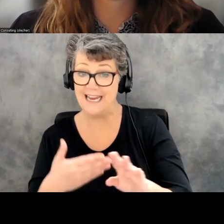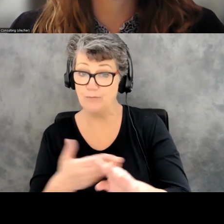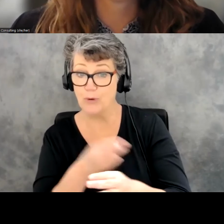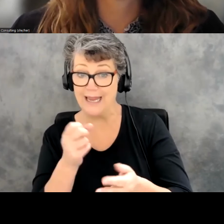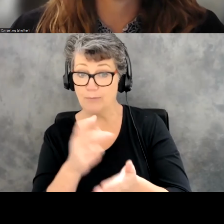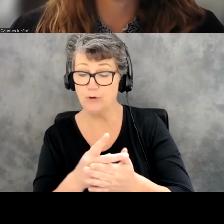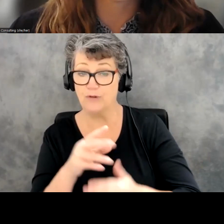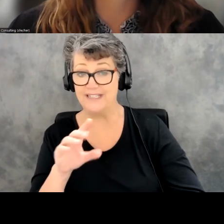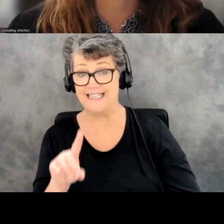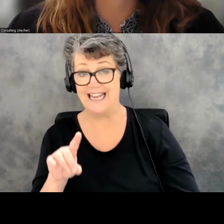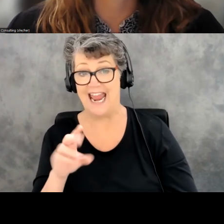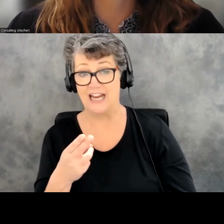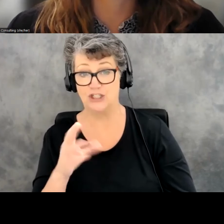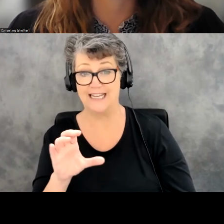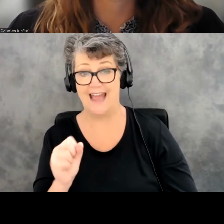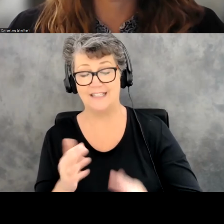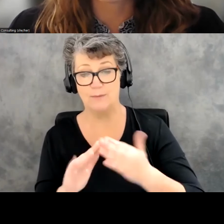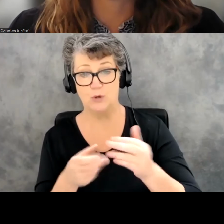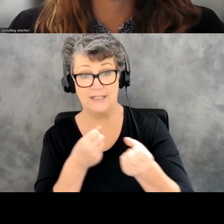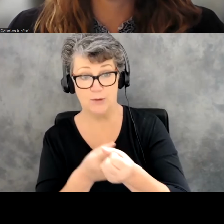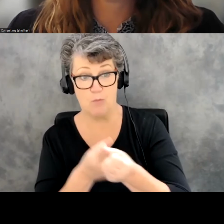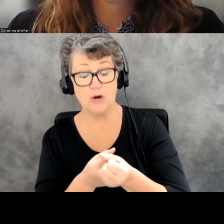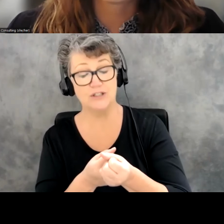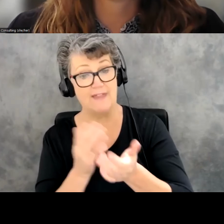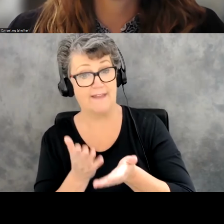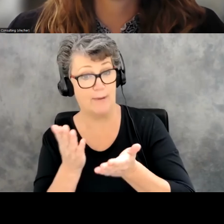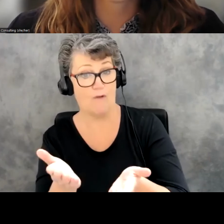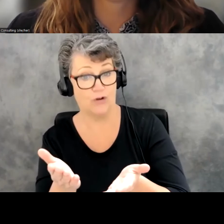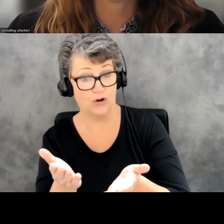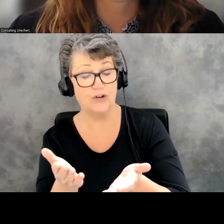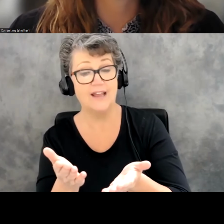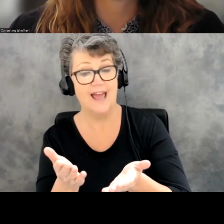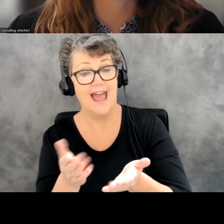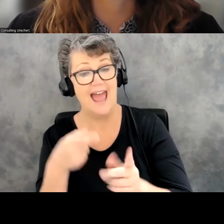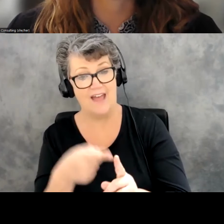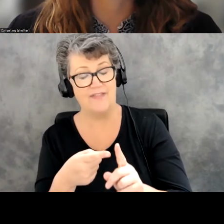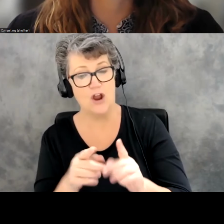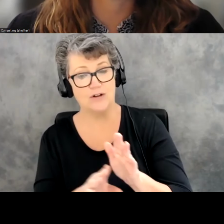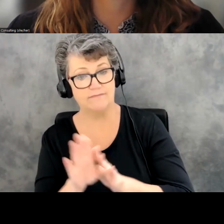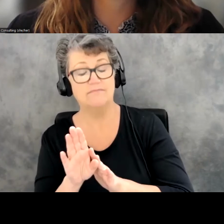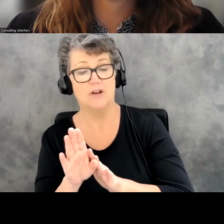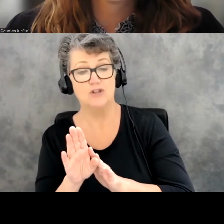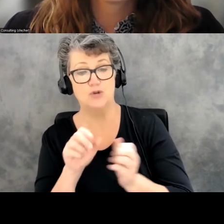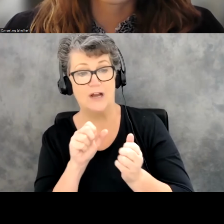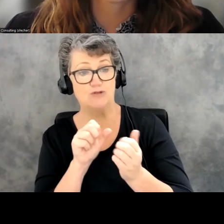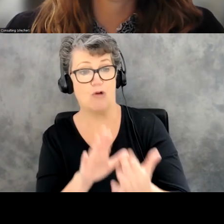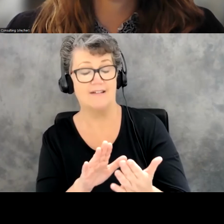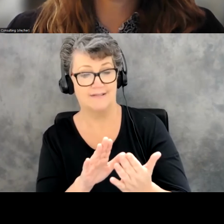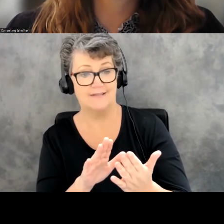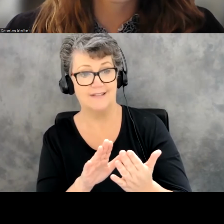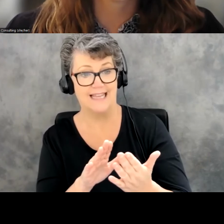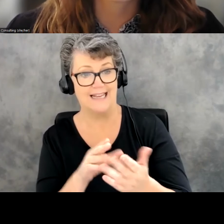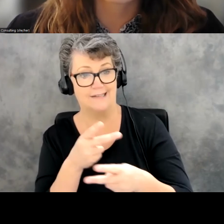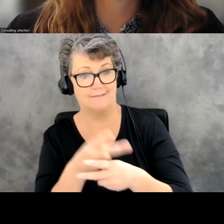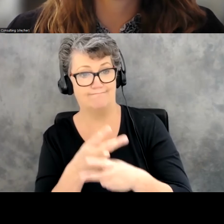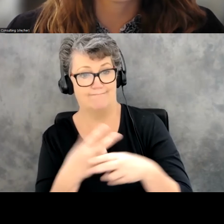pre-approved DHCS community support services that may be offered and are designed to address these social drivers of health. And I